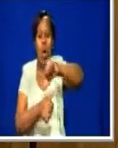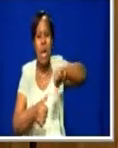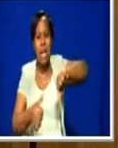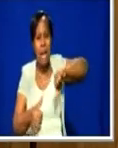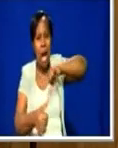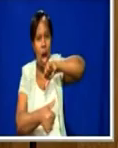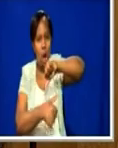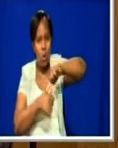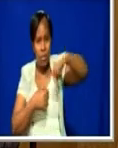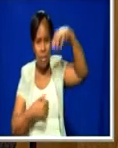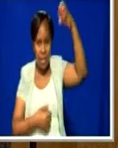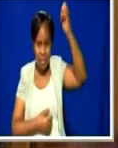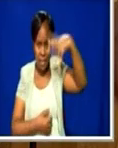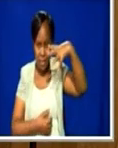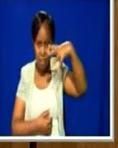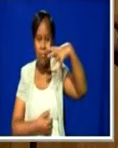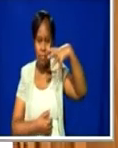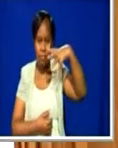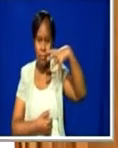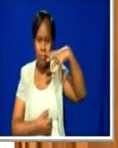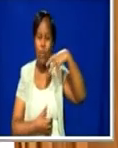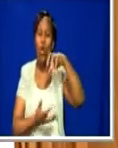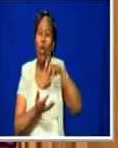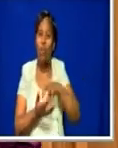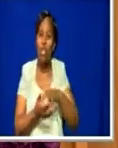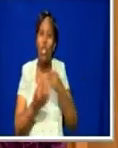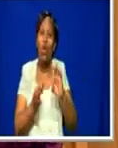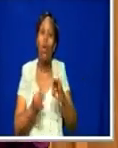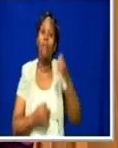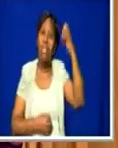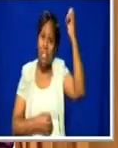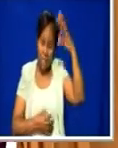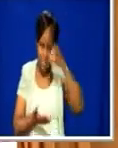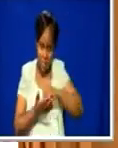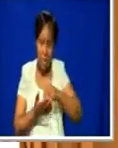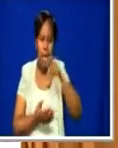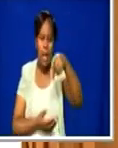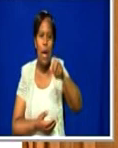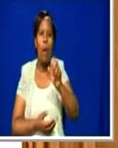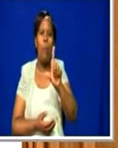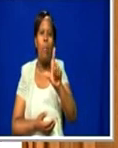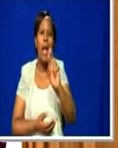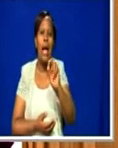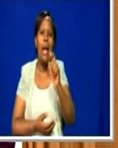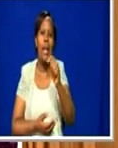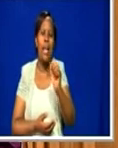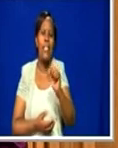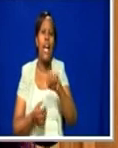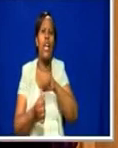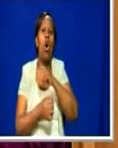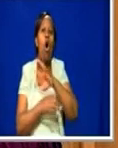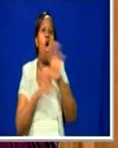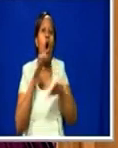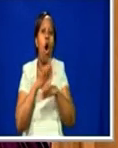the sun. A good student here. Is a composition of the sun, the planets, The planets, and all